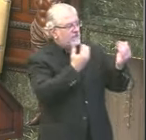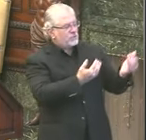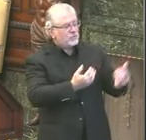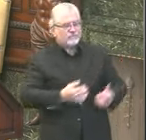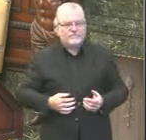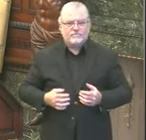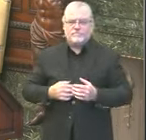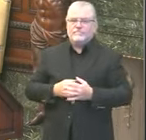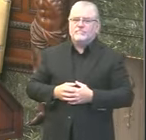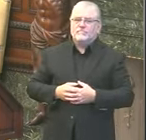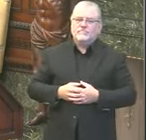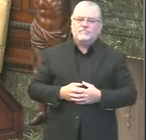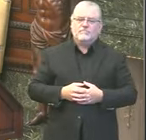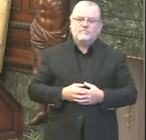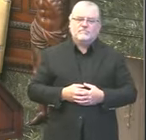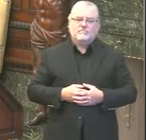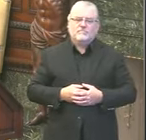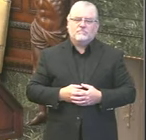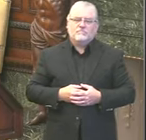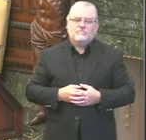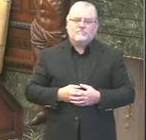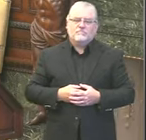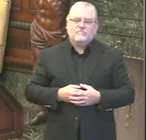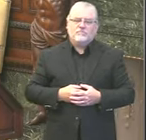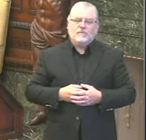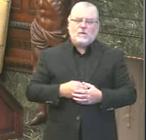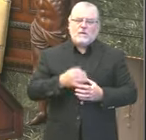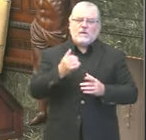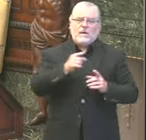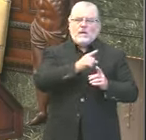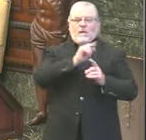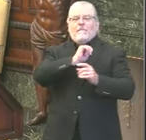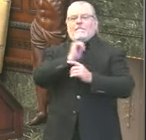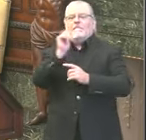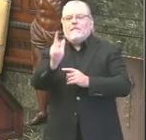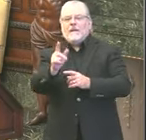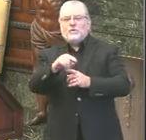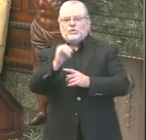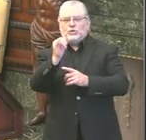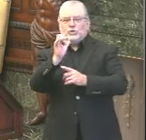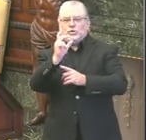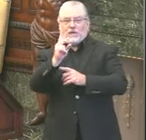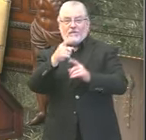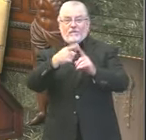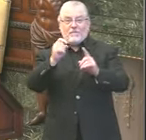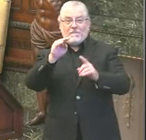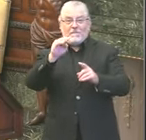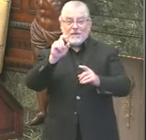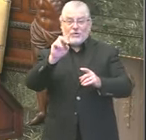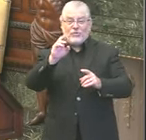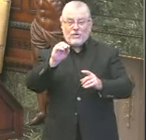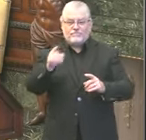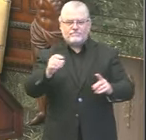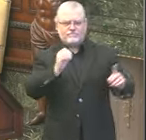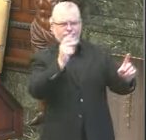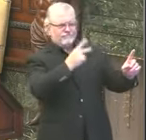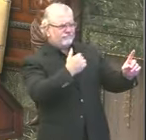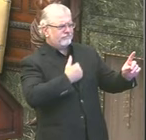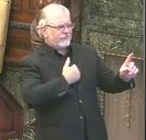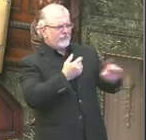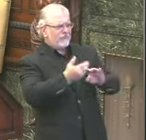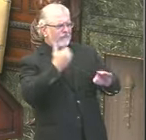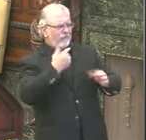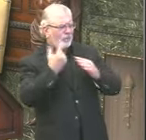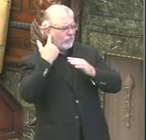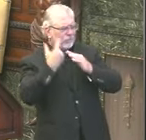Thanks, Pat. We're going to go back to Jack Tomczyk with Metro. Jack? All right, sorry about that. That's